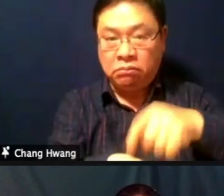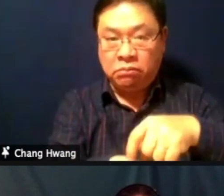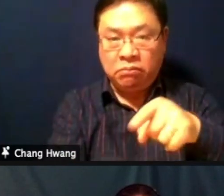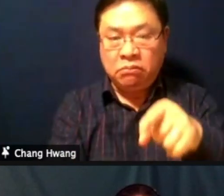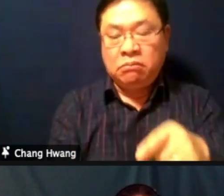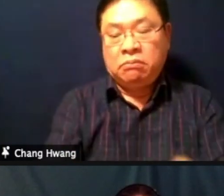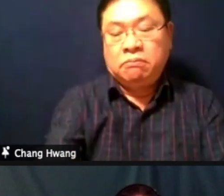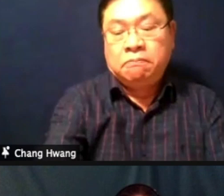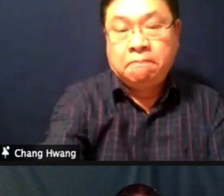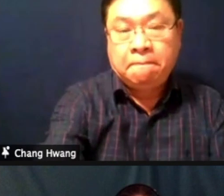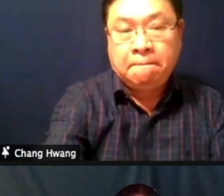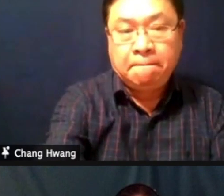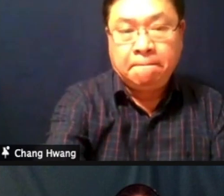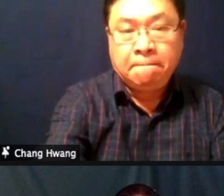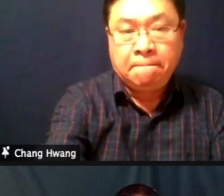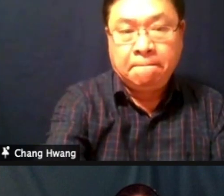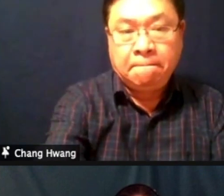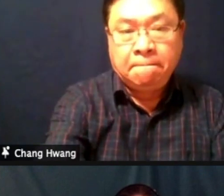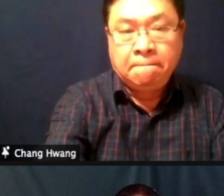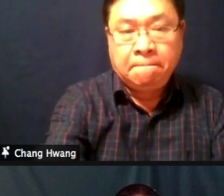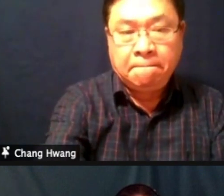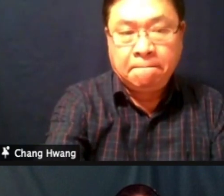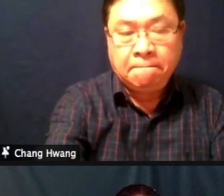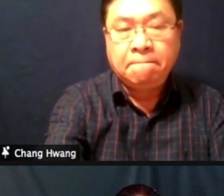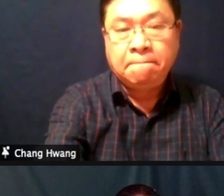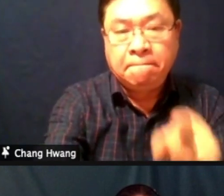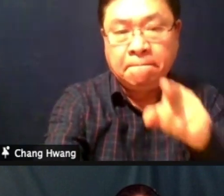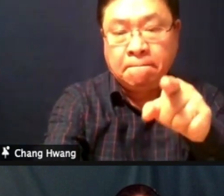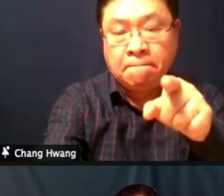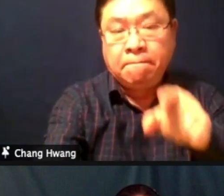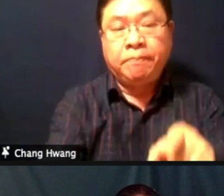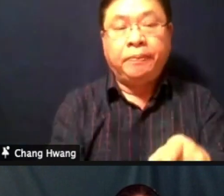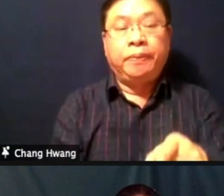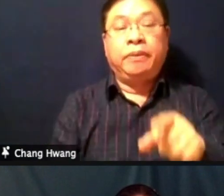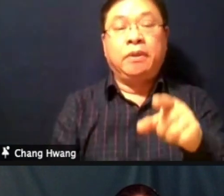and founded schools, hospitals, etc.